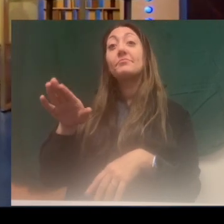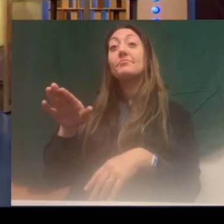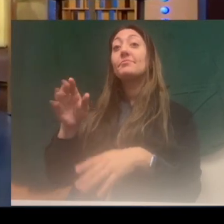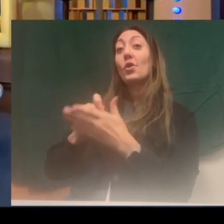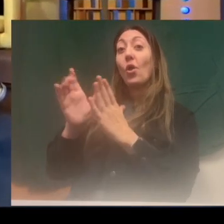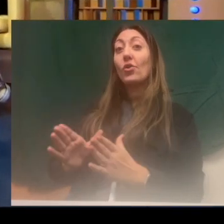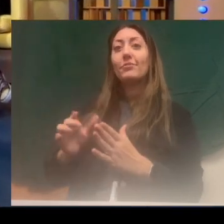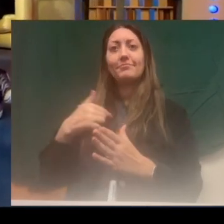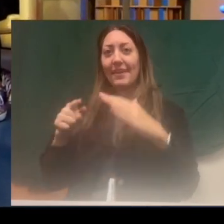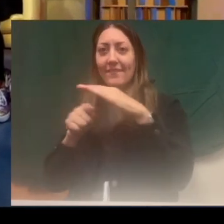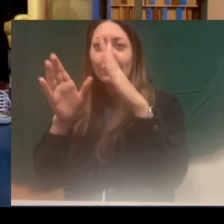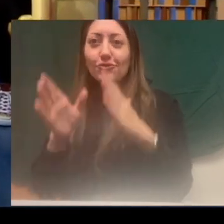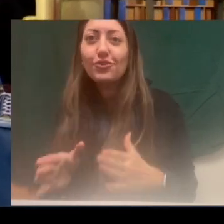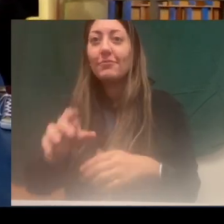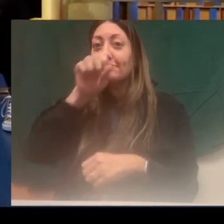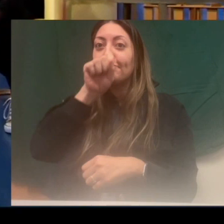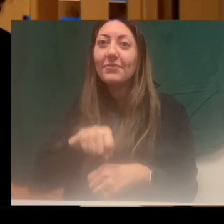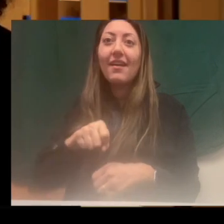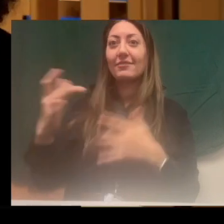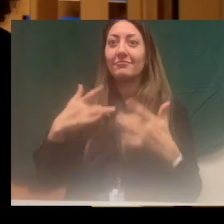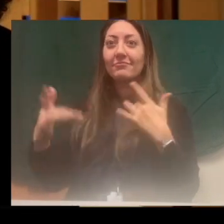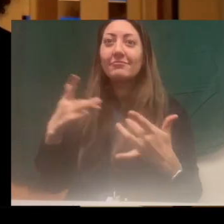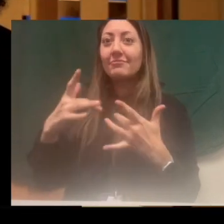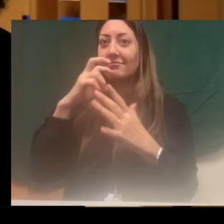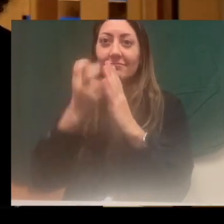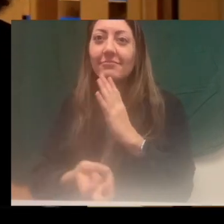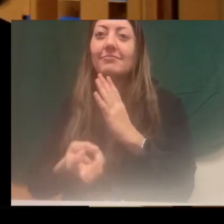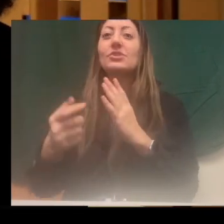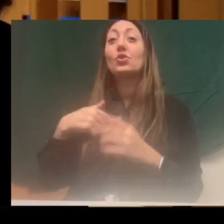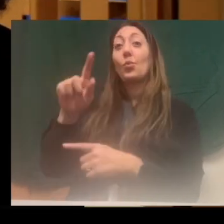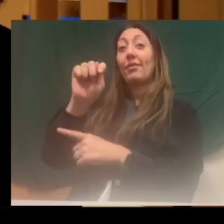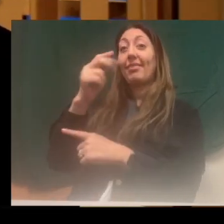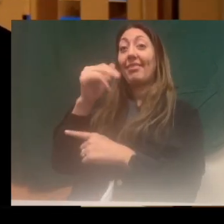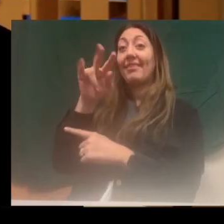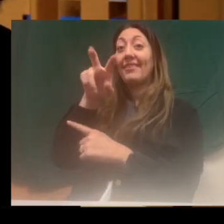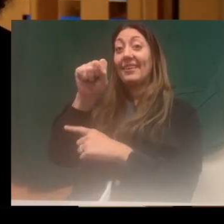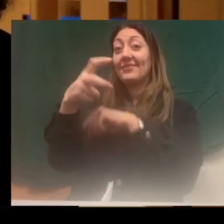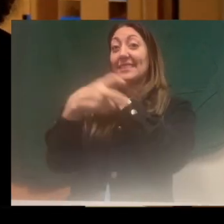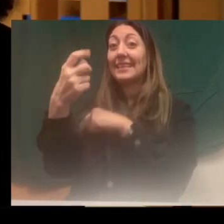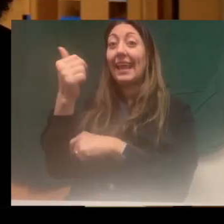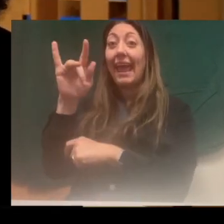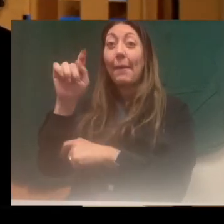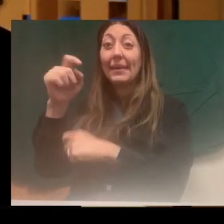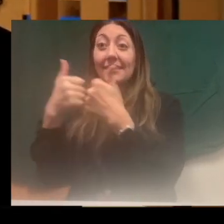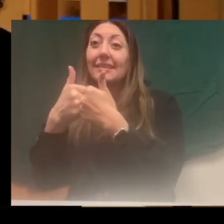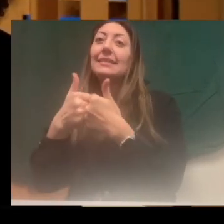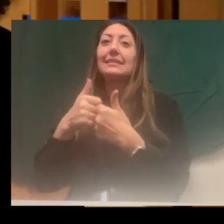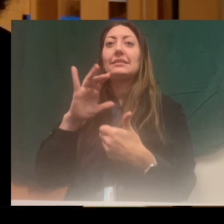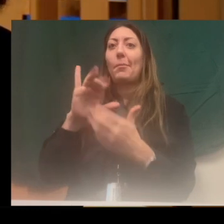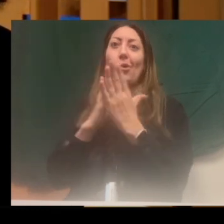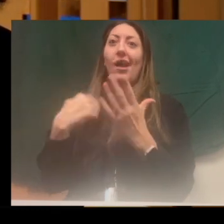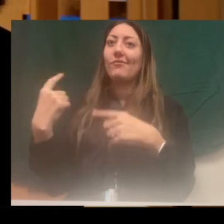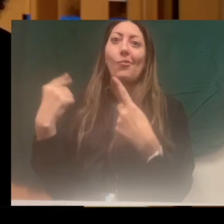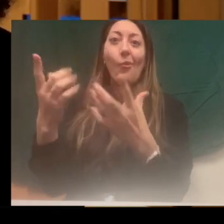As an adventurer myself and kind of an adrenaline seeker, Thieves' Gambit is the heist book that I've wanted to read my entire life. It's about 9 teenage thieves from